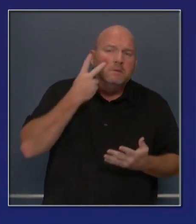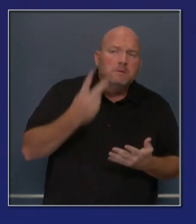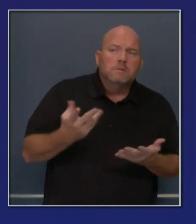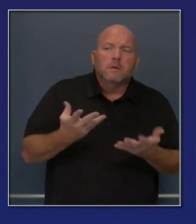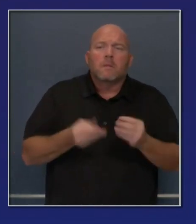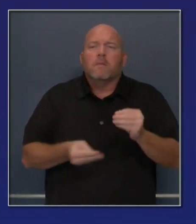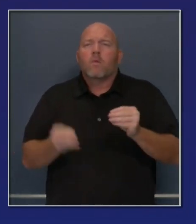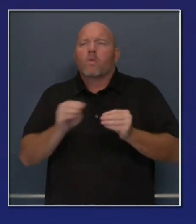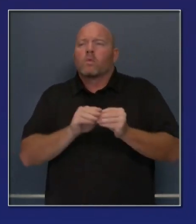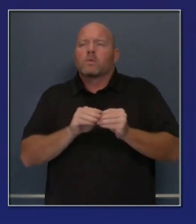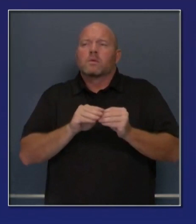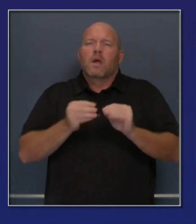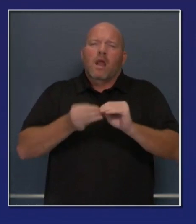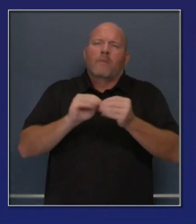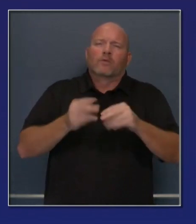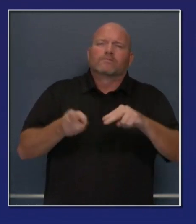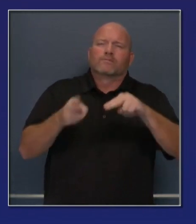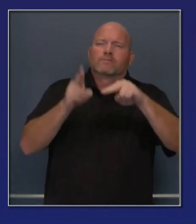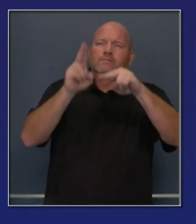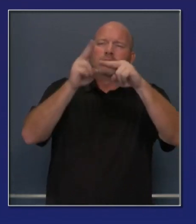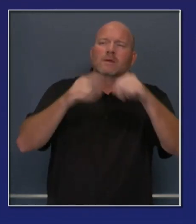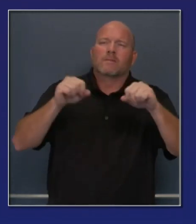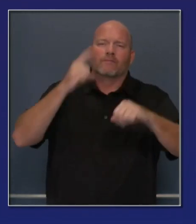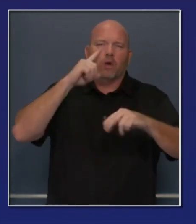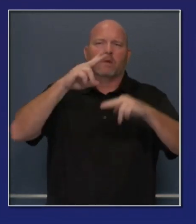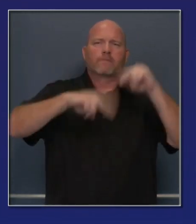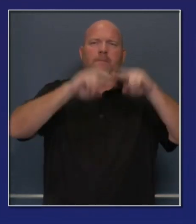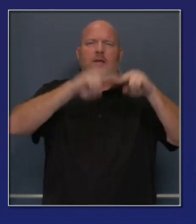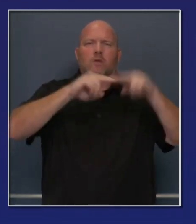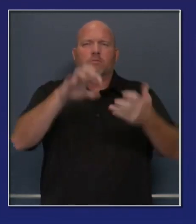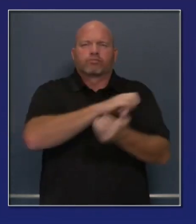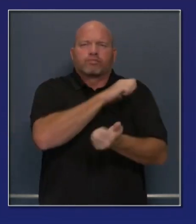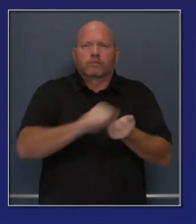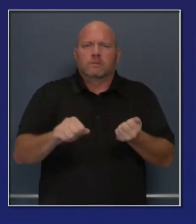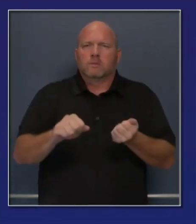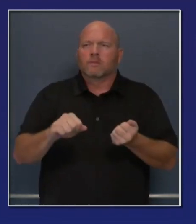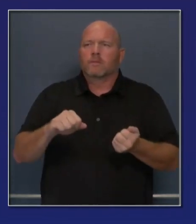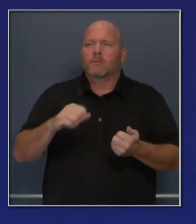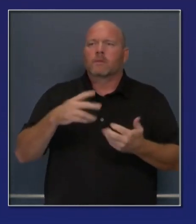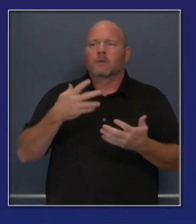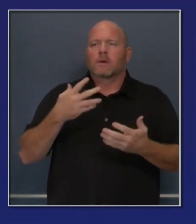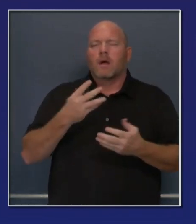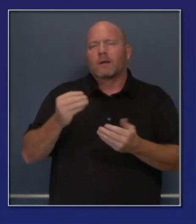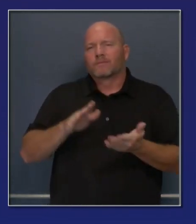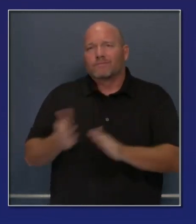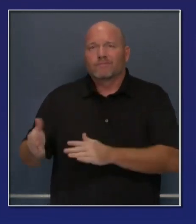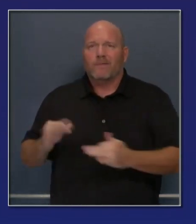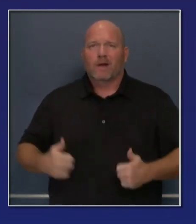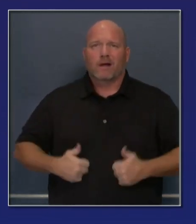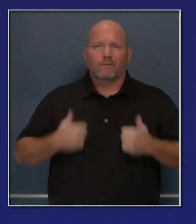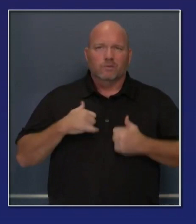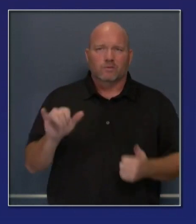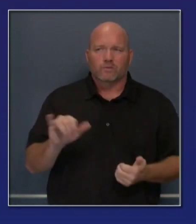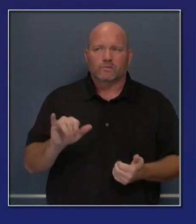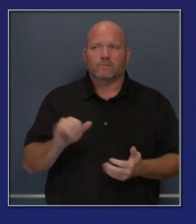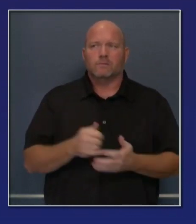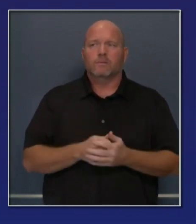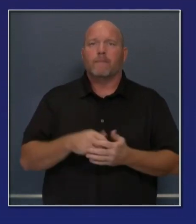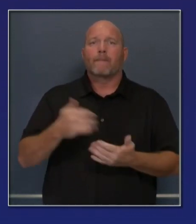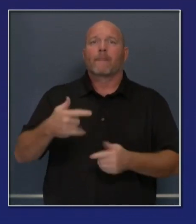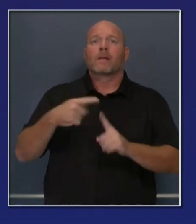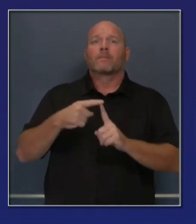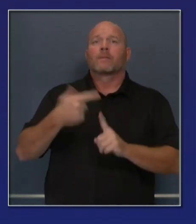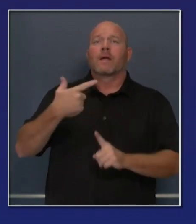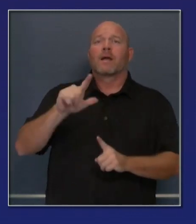damaged and destroyed, and obviously concerned always about lives lost. The glass fire we talked a lot about last